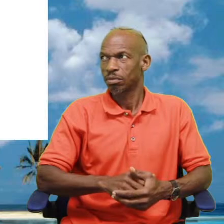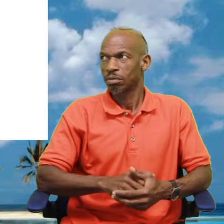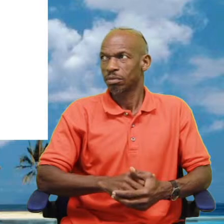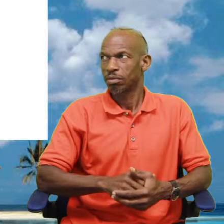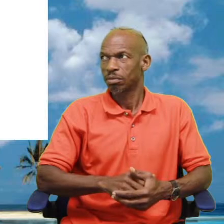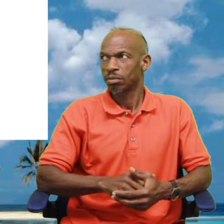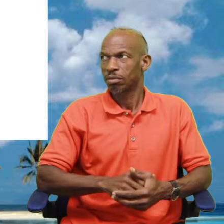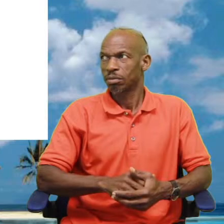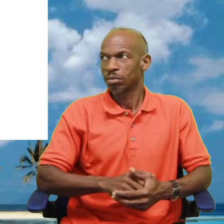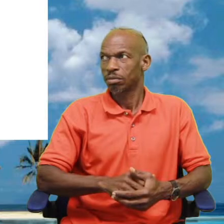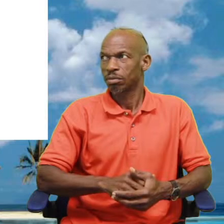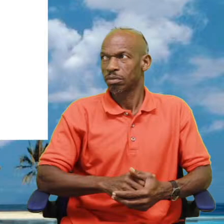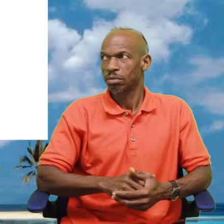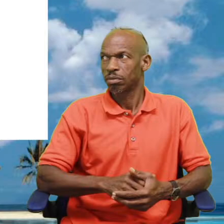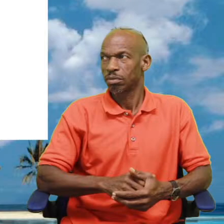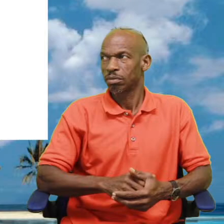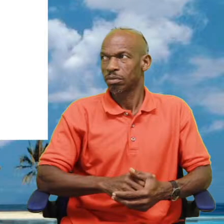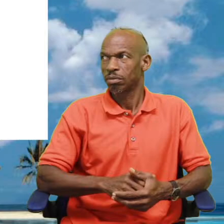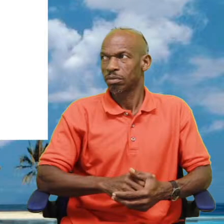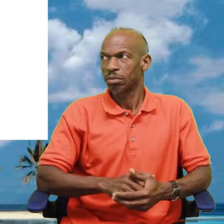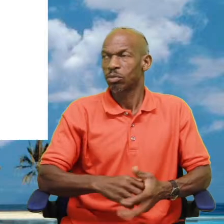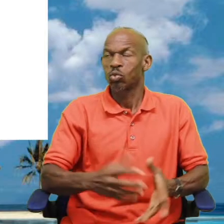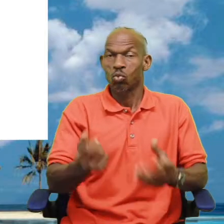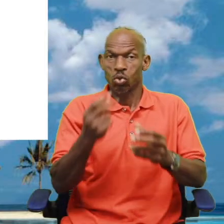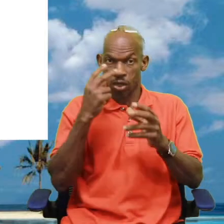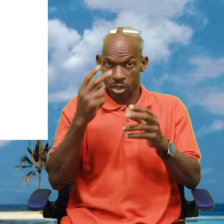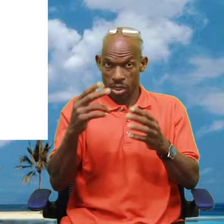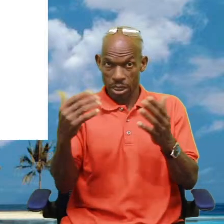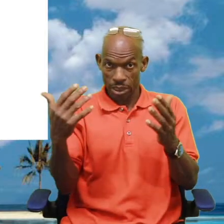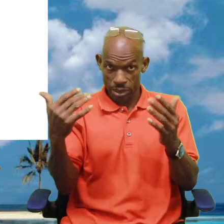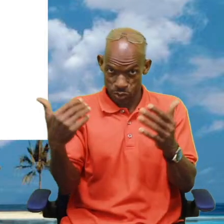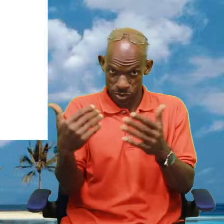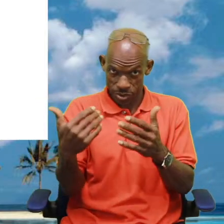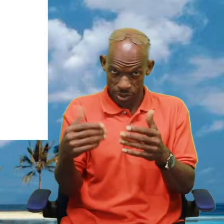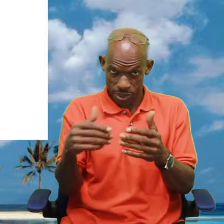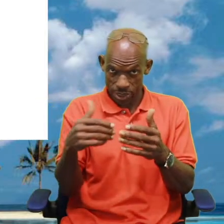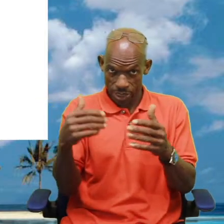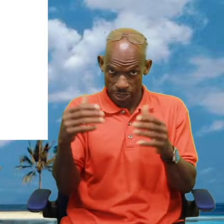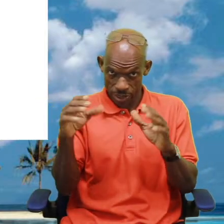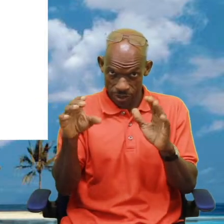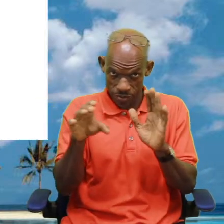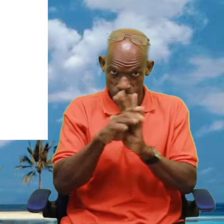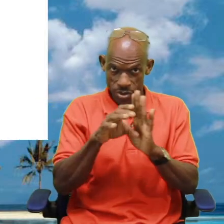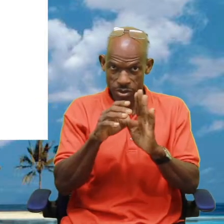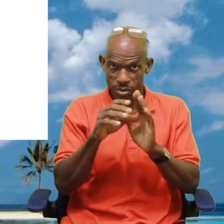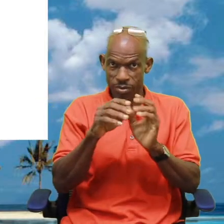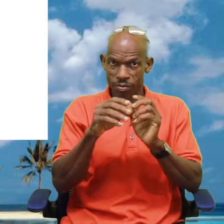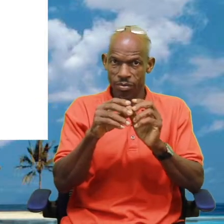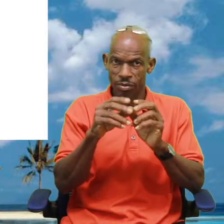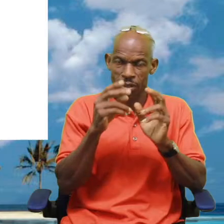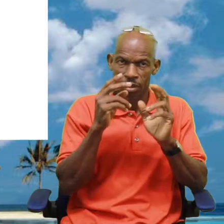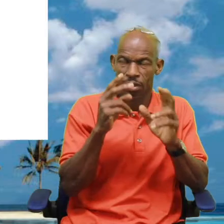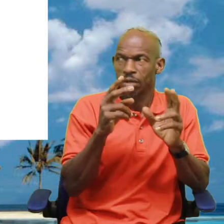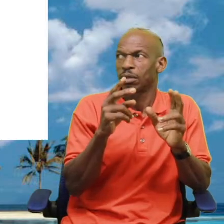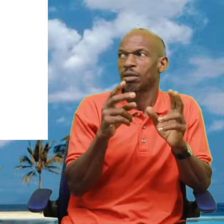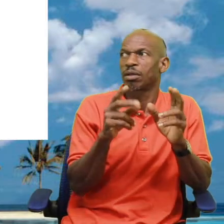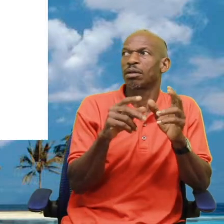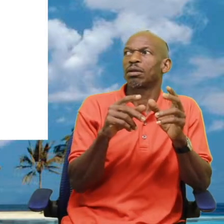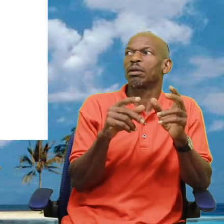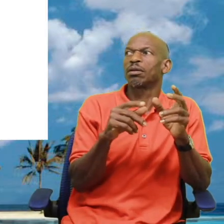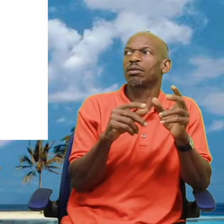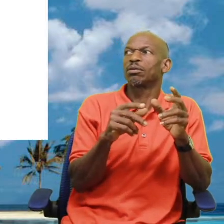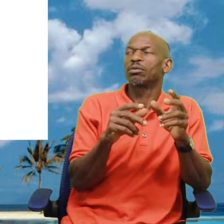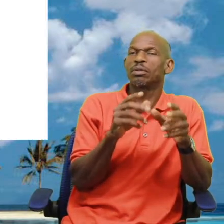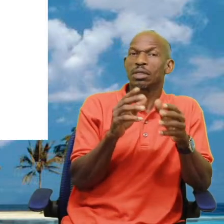more adjectives. Now, this picture is a picture we're focusing on the man in this picture, which is a